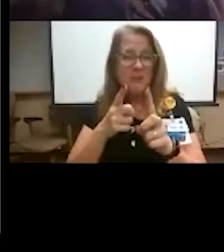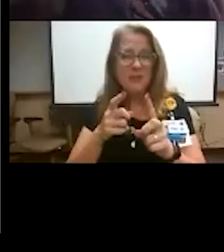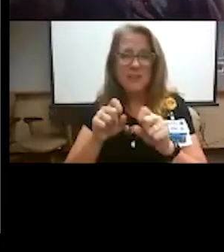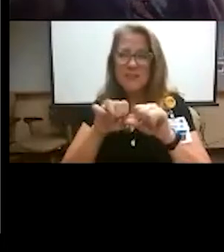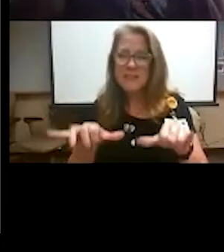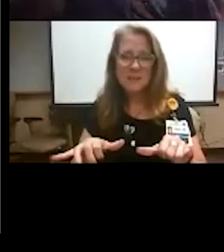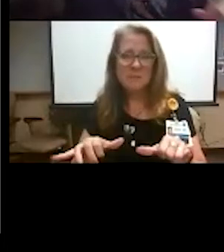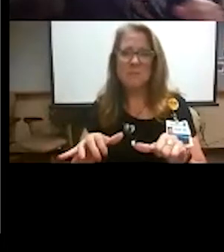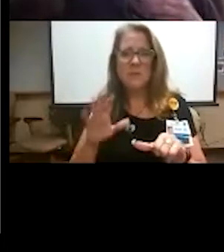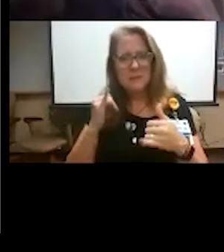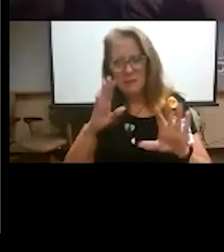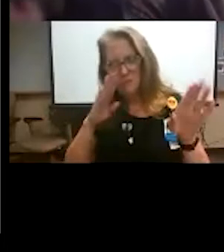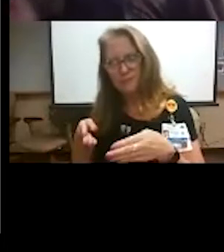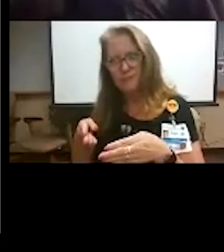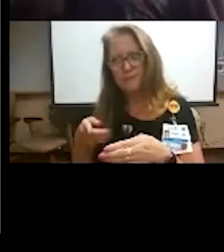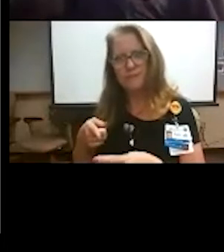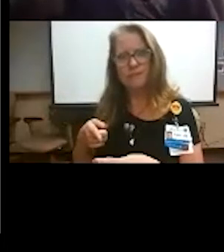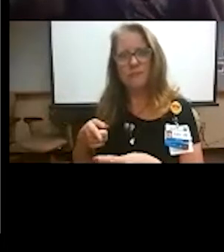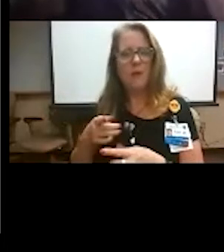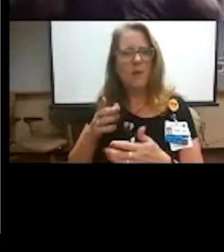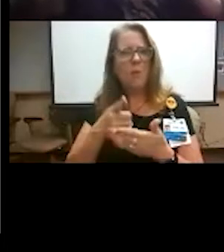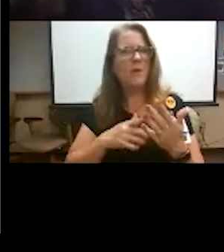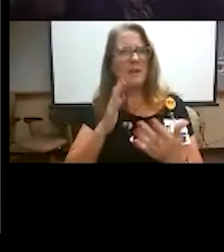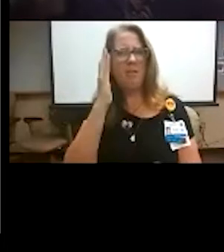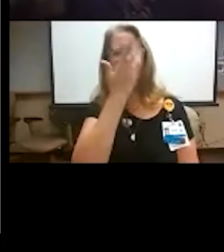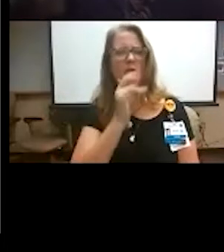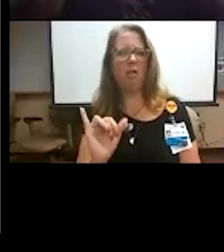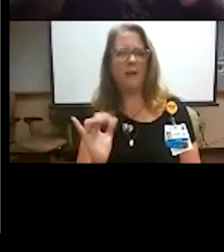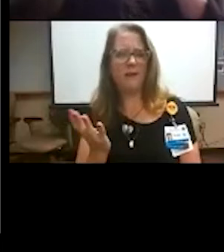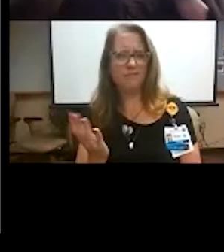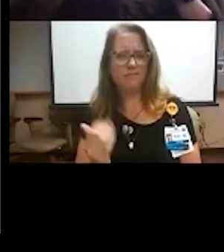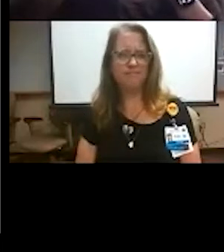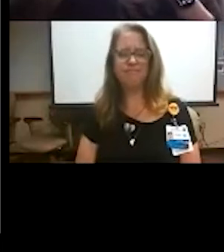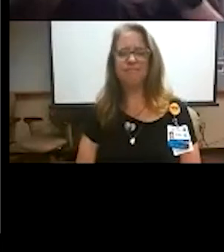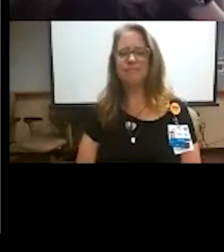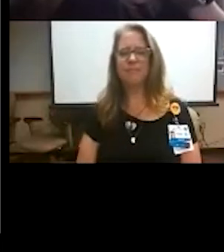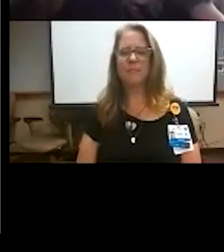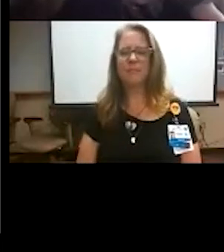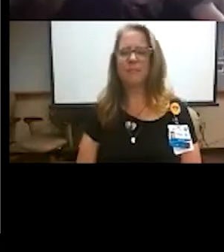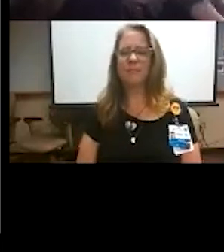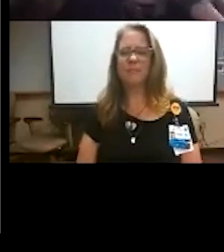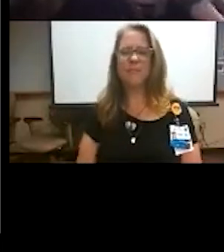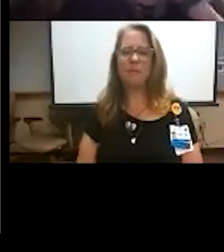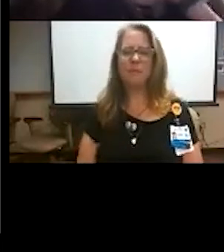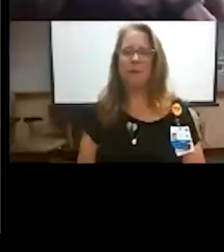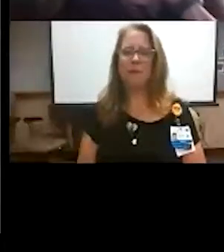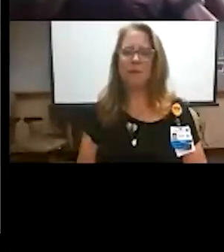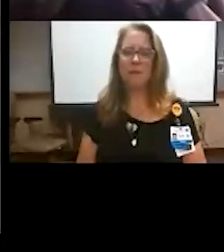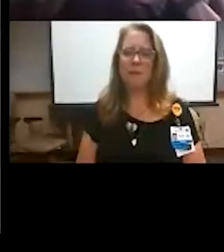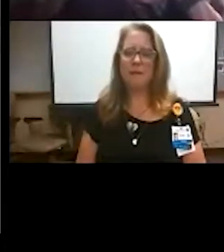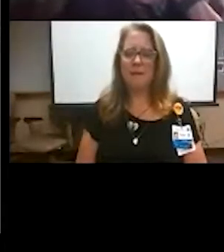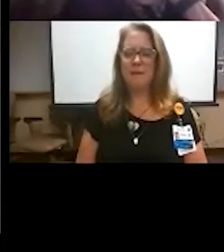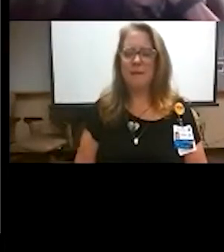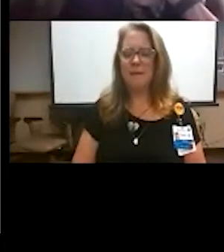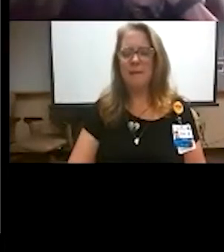system. What's that look like? Well, think about chronic hyperarousal in your patients.